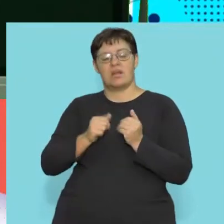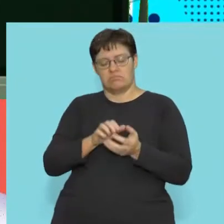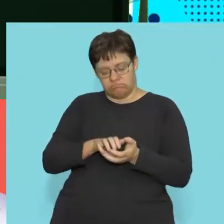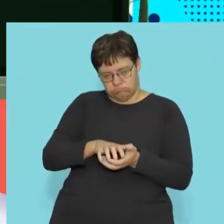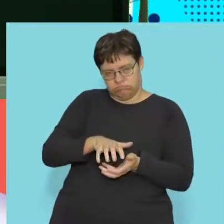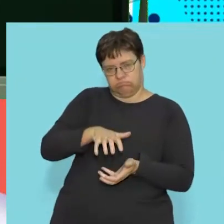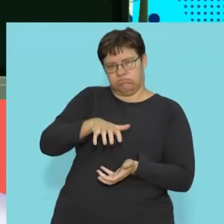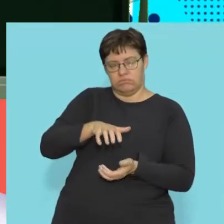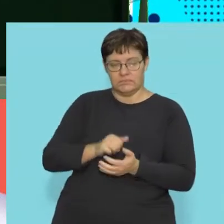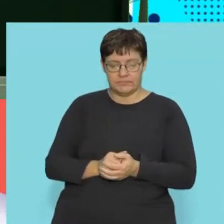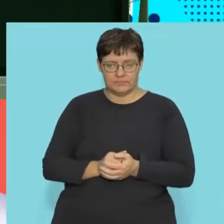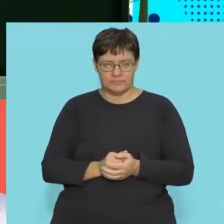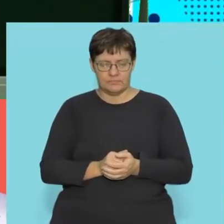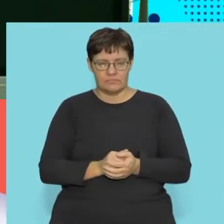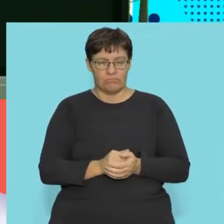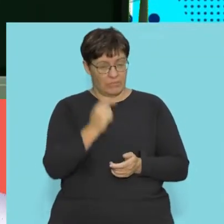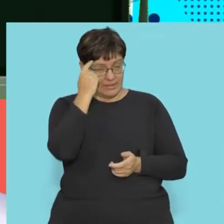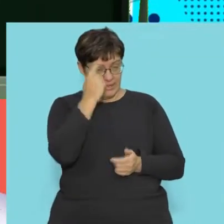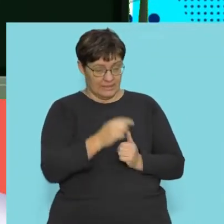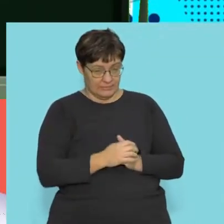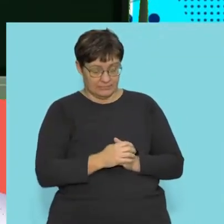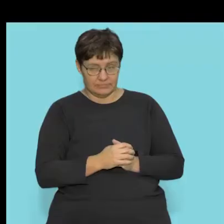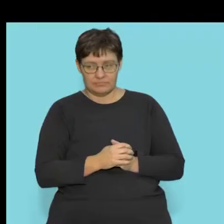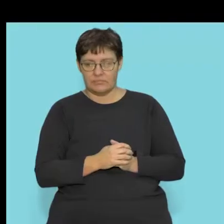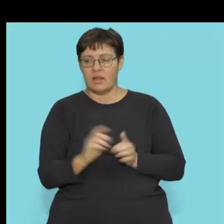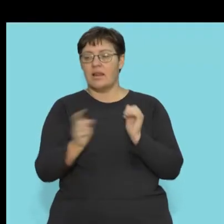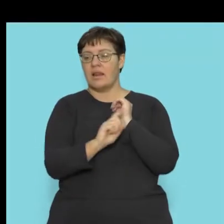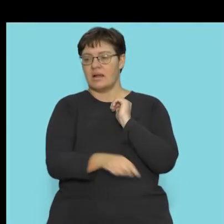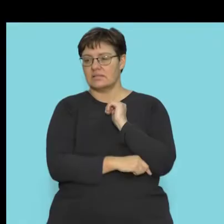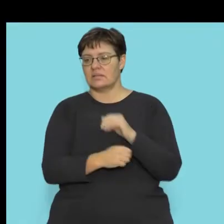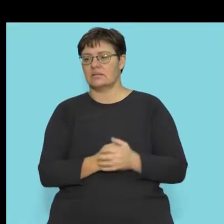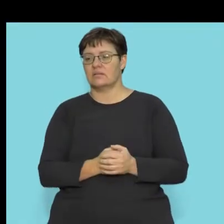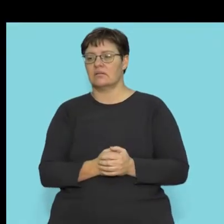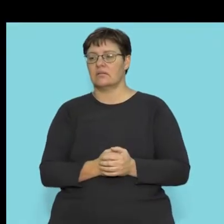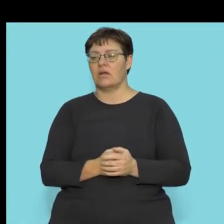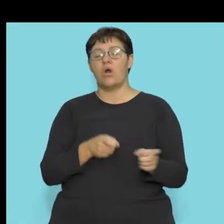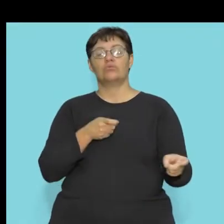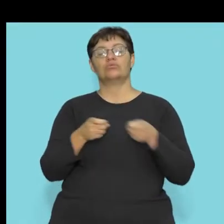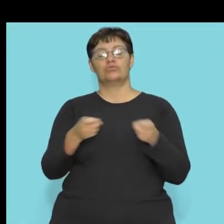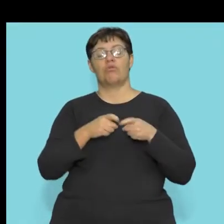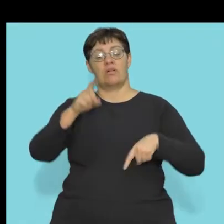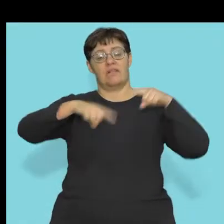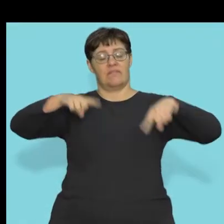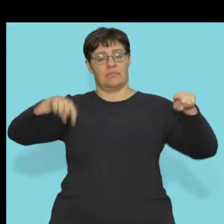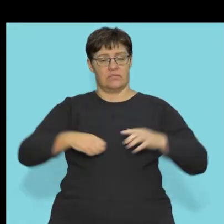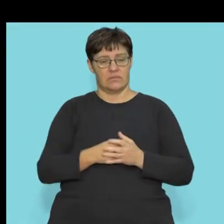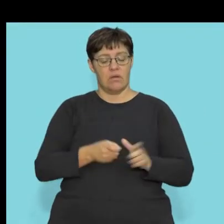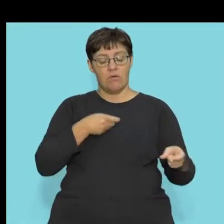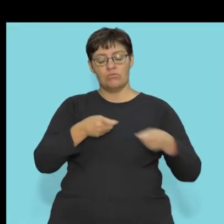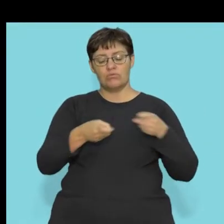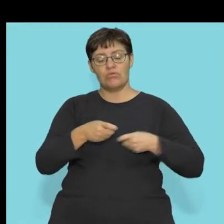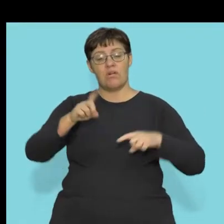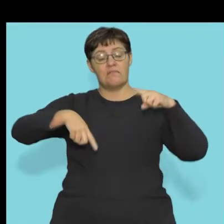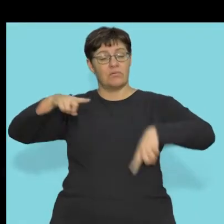bread dough rising. So think about that. And finally, one controlled variable. A controlled